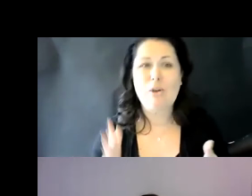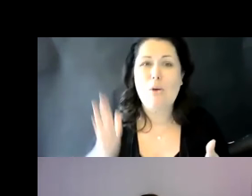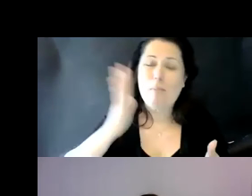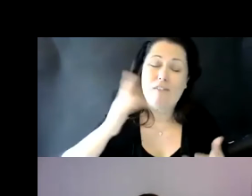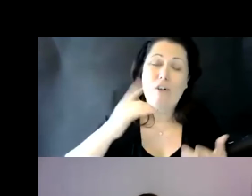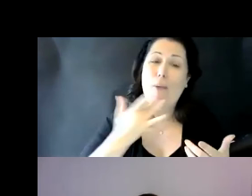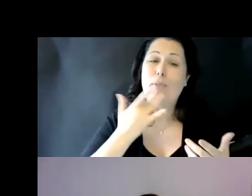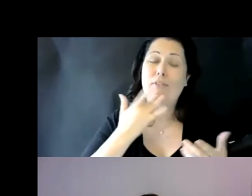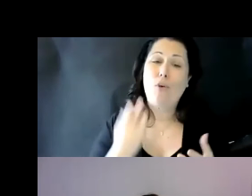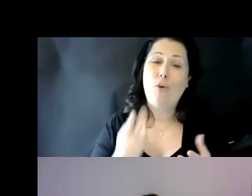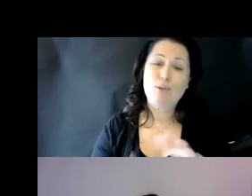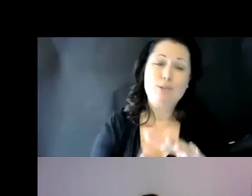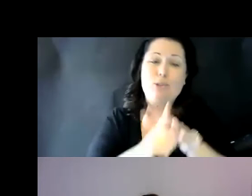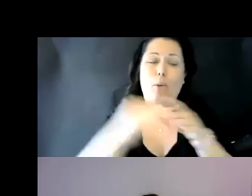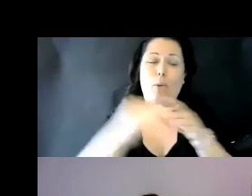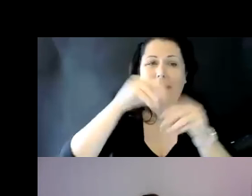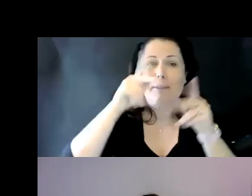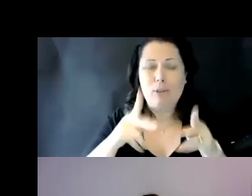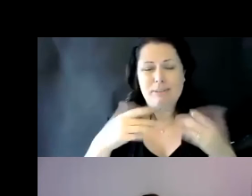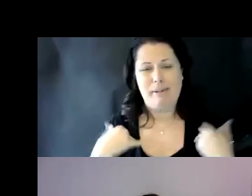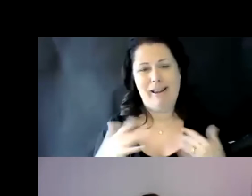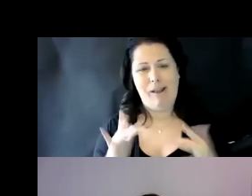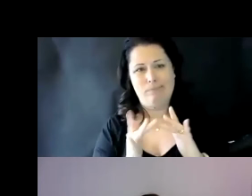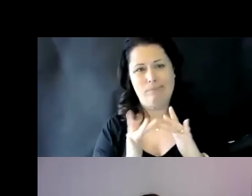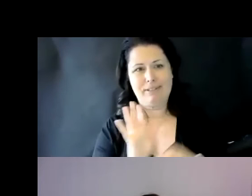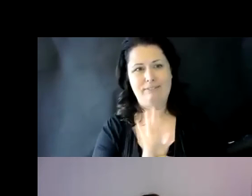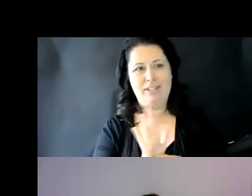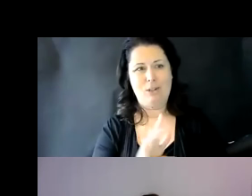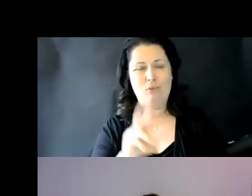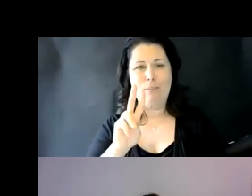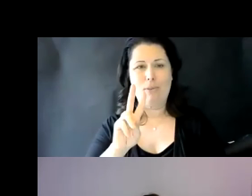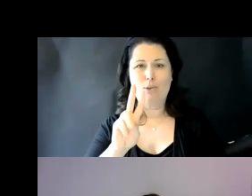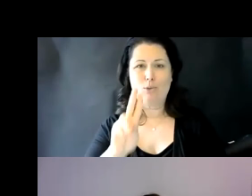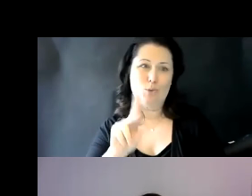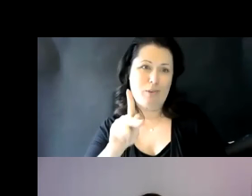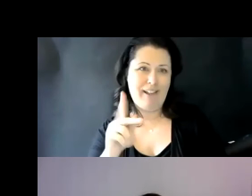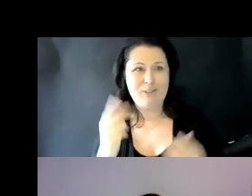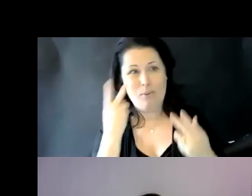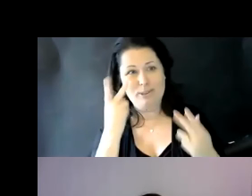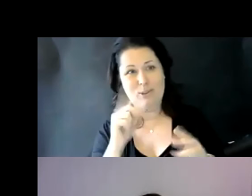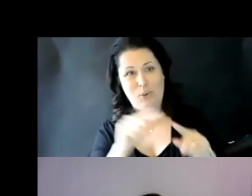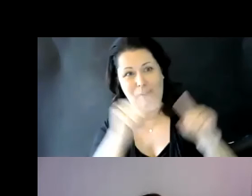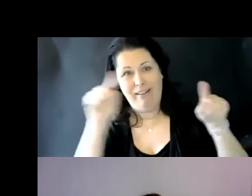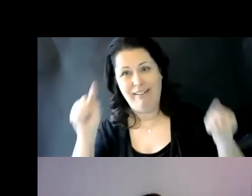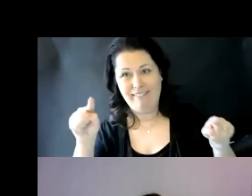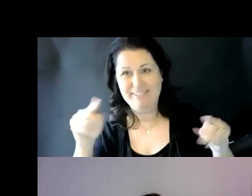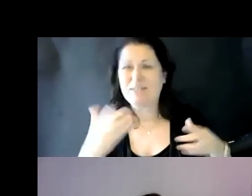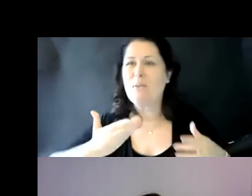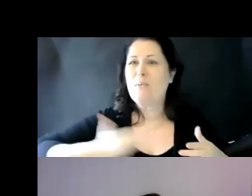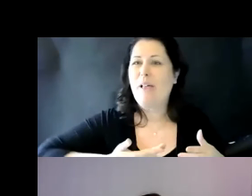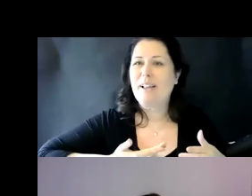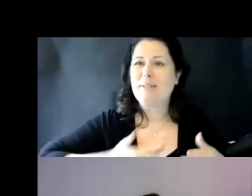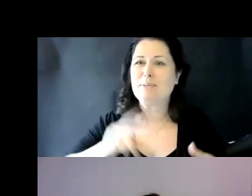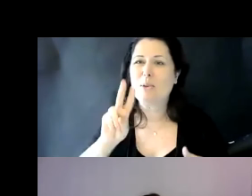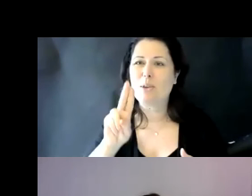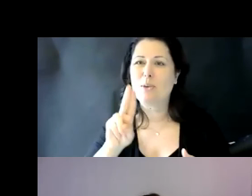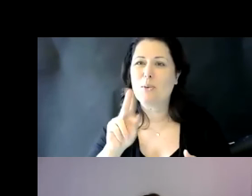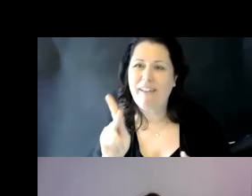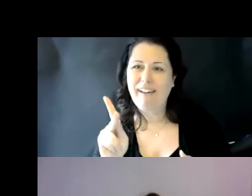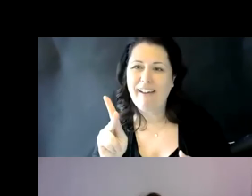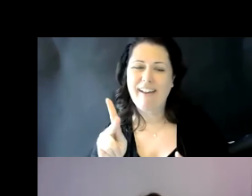so I'm going to have to bring you virtually over to the UK. So welcome everyone, and we are